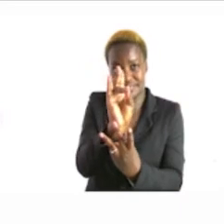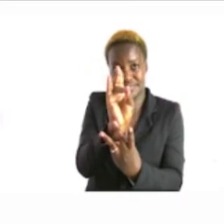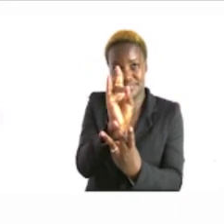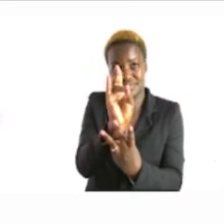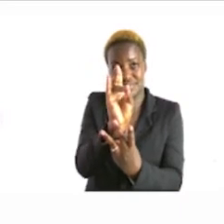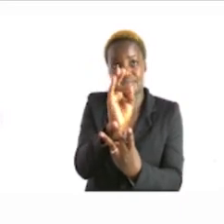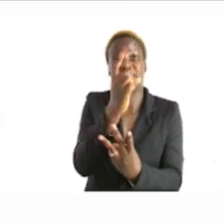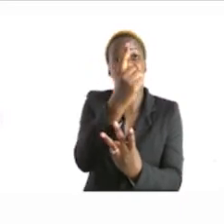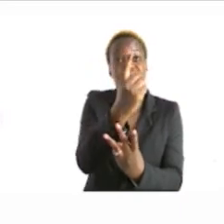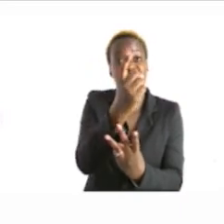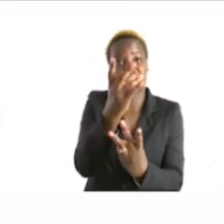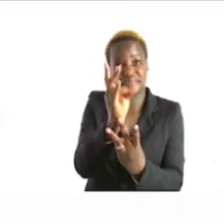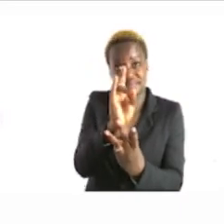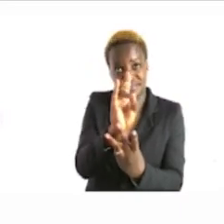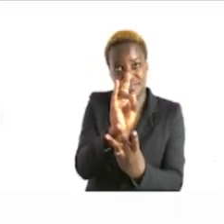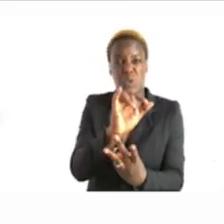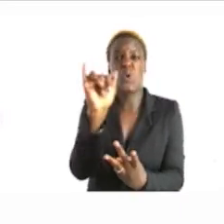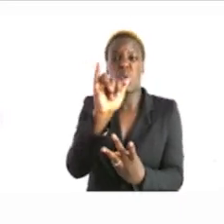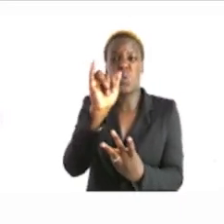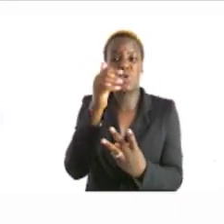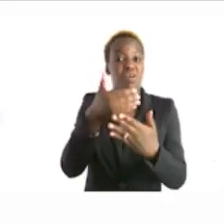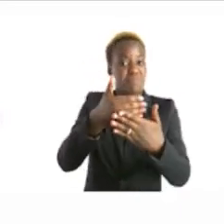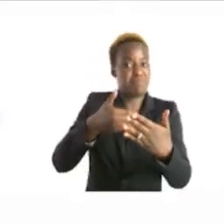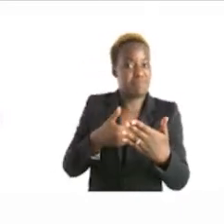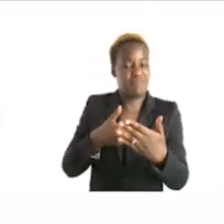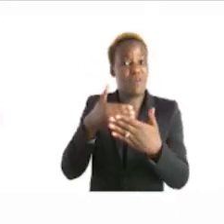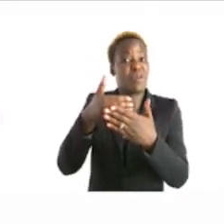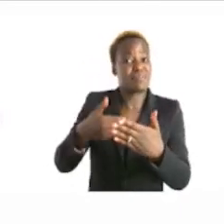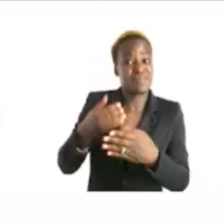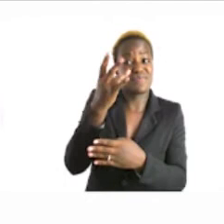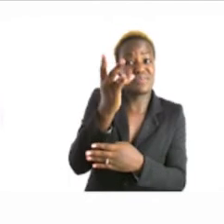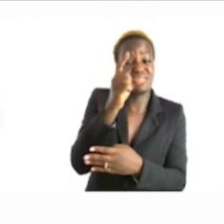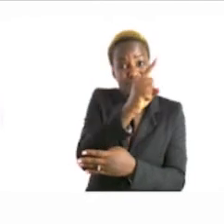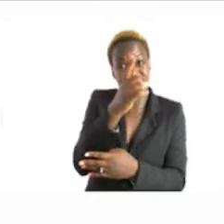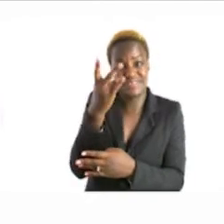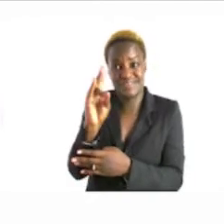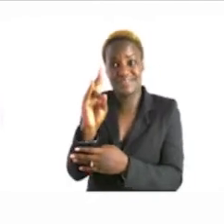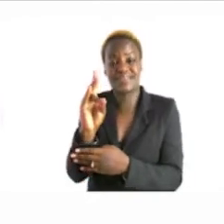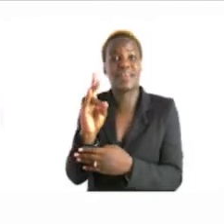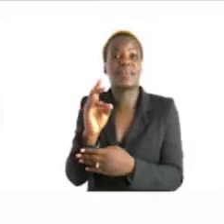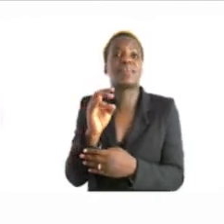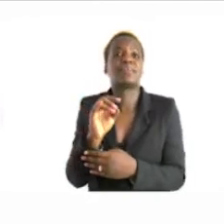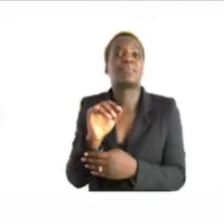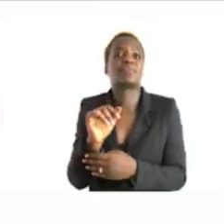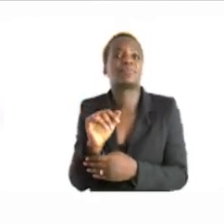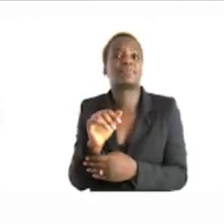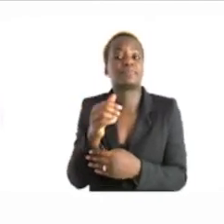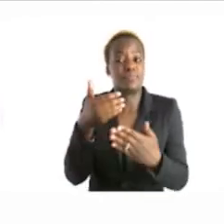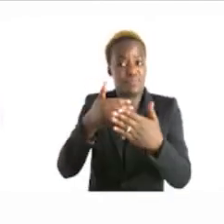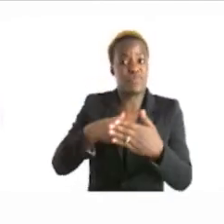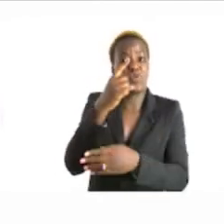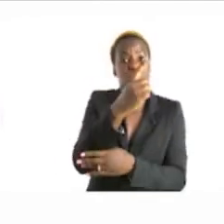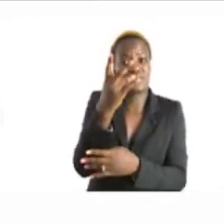number 7, which one comes first? Which one do we find before we say 17?